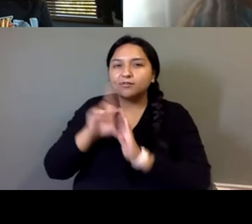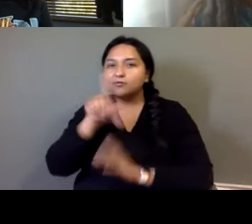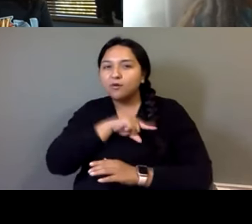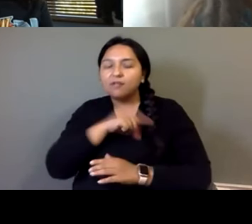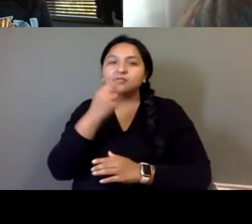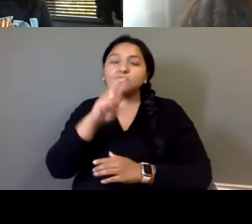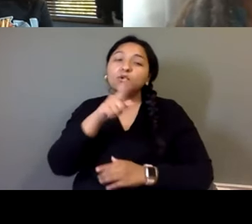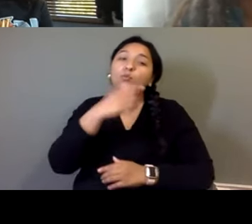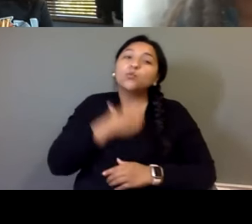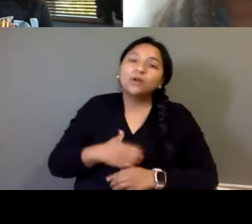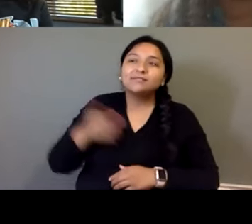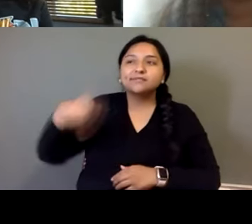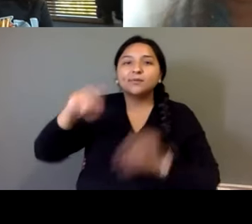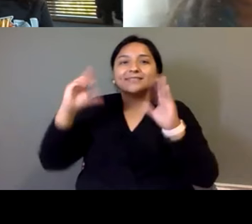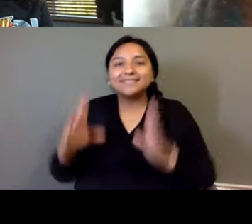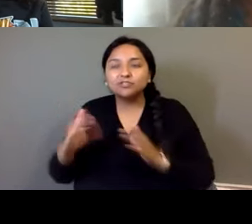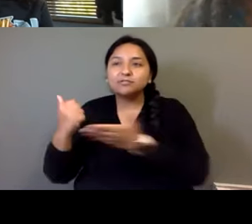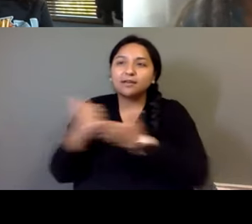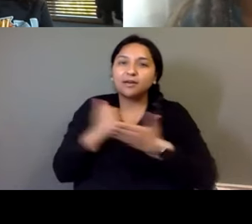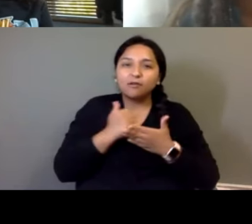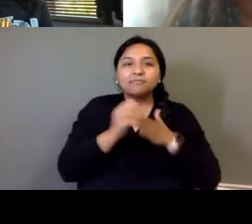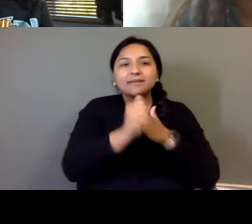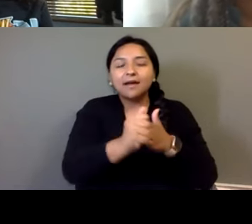do to help guide you and to help understand you?